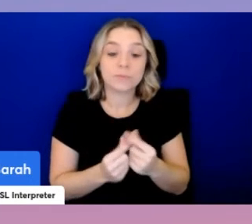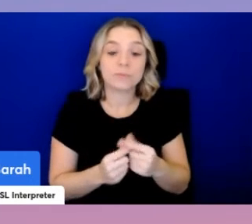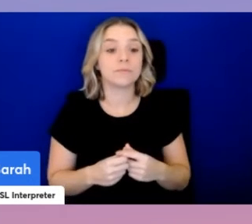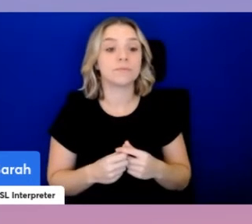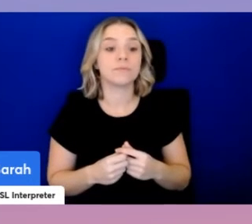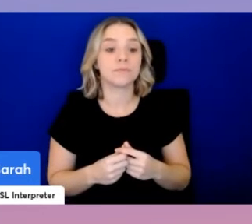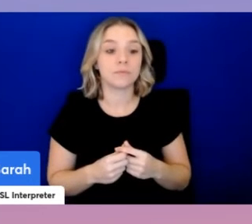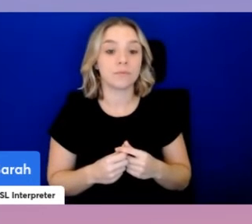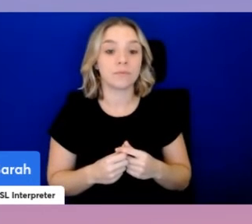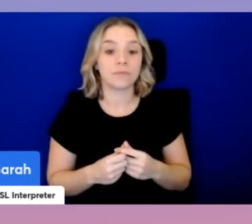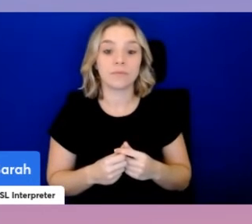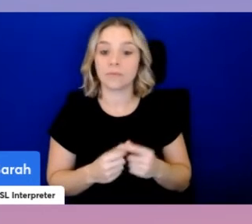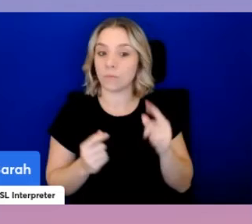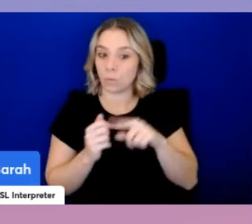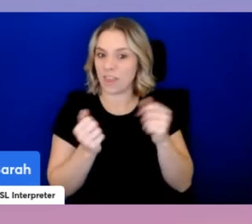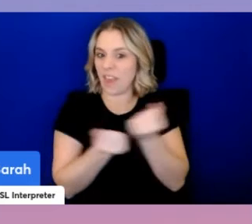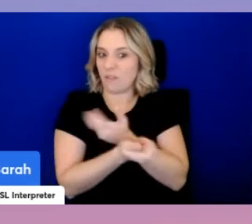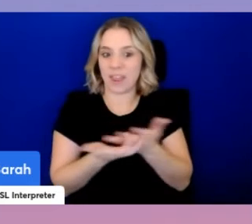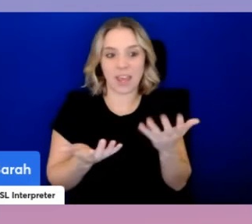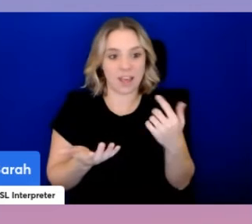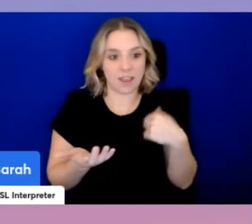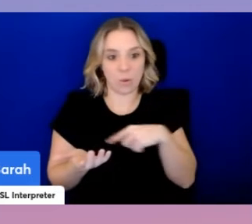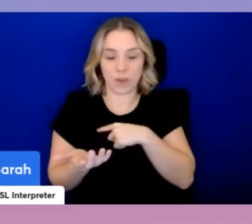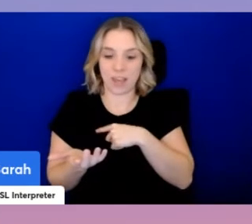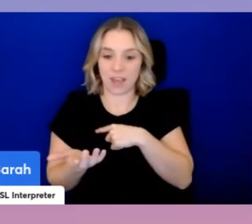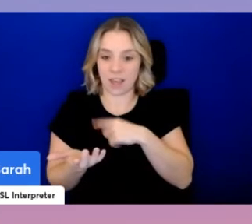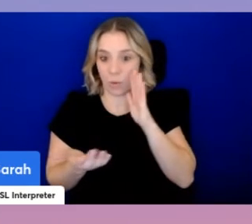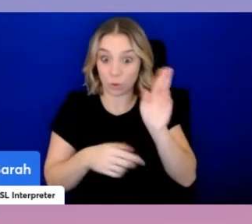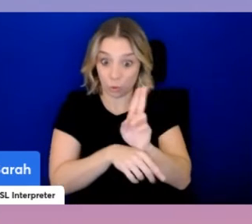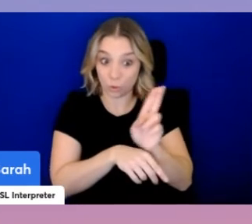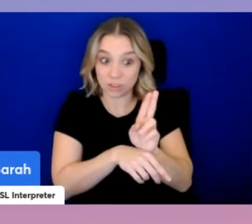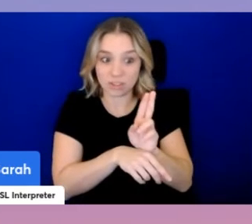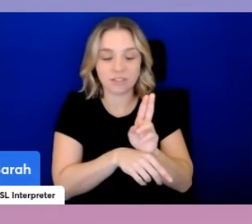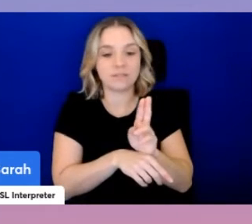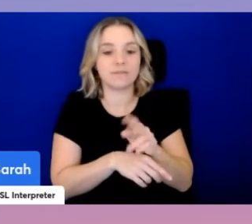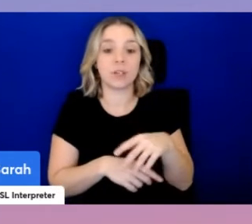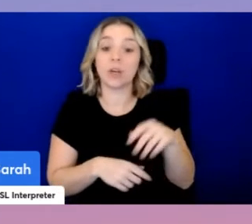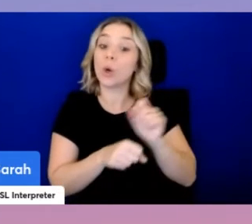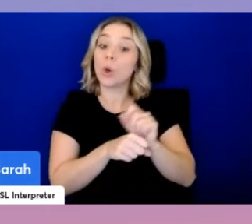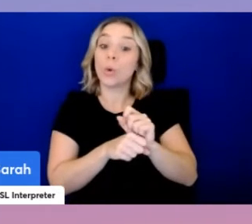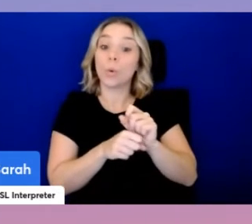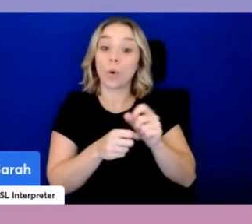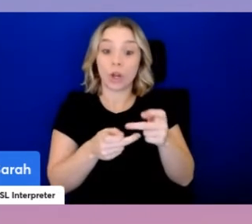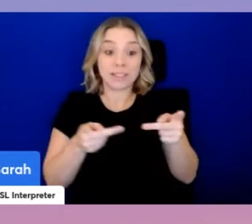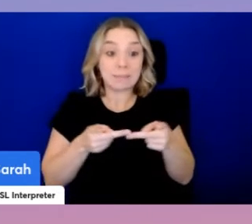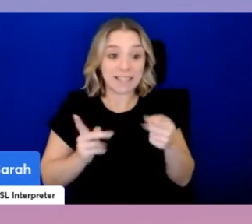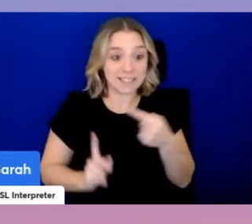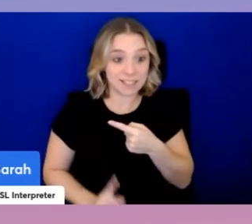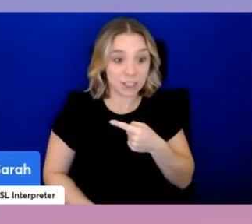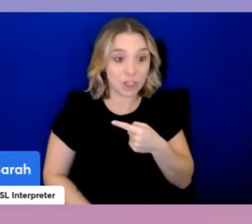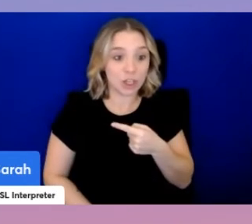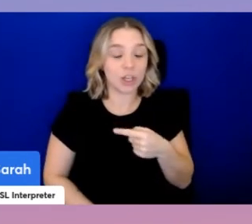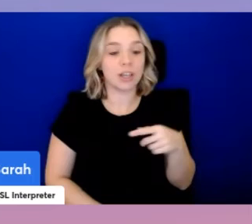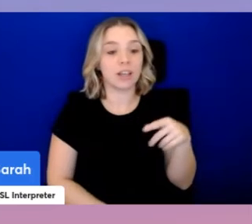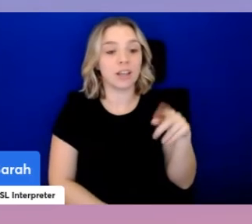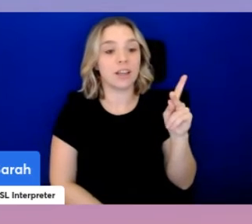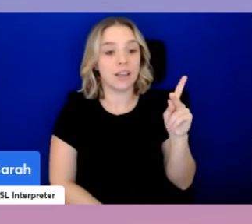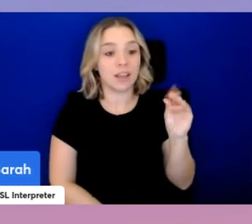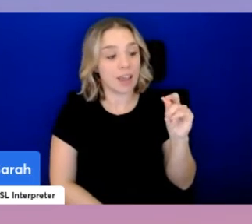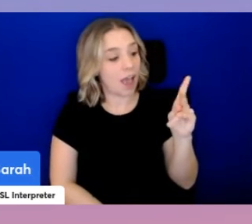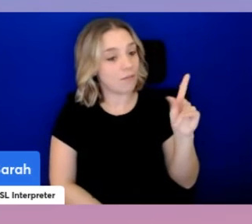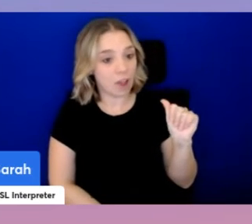with everything that we are going to use, right? The workspace is here. The Kafka VM is